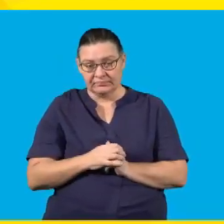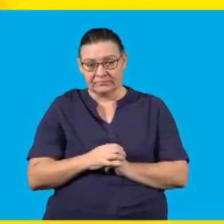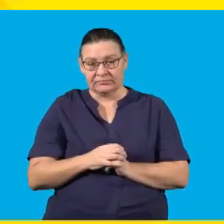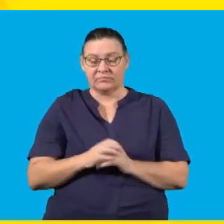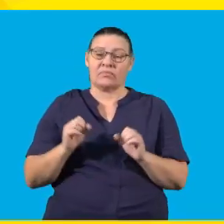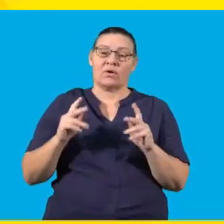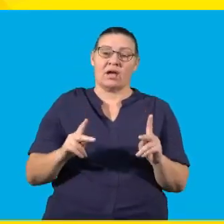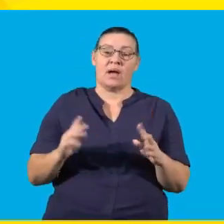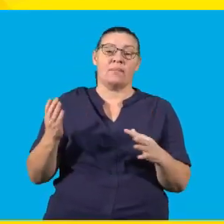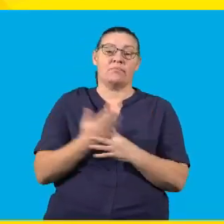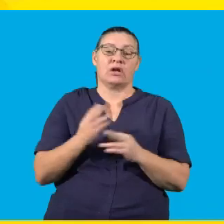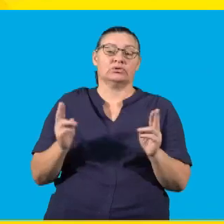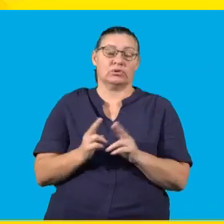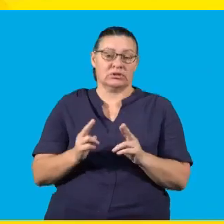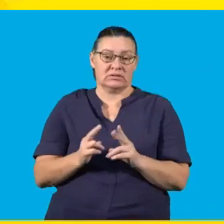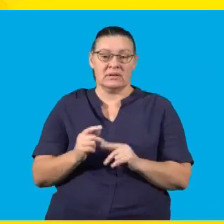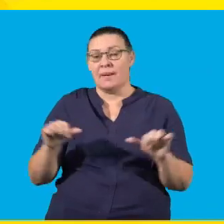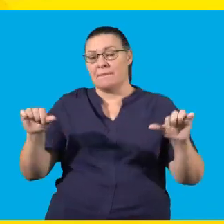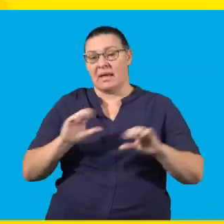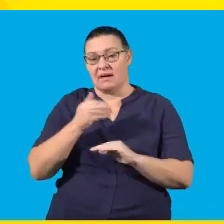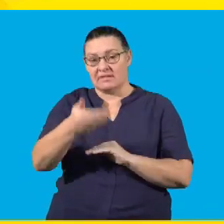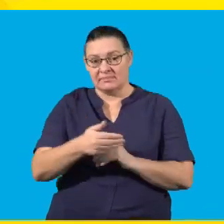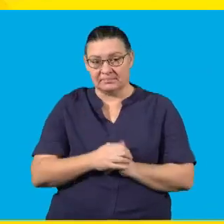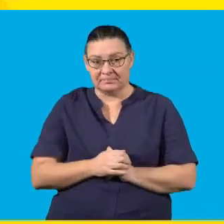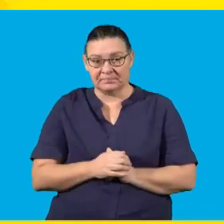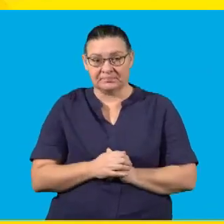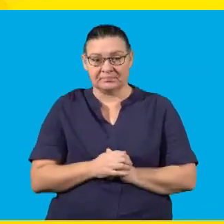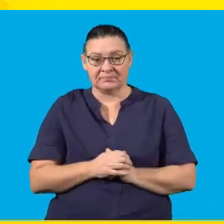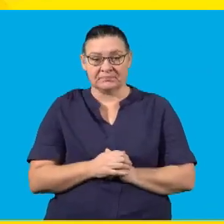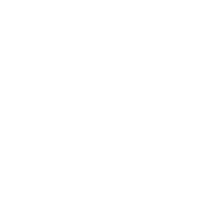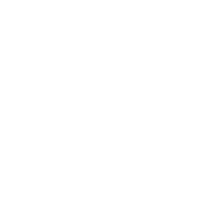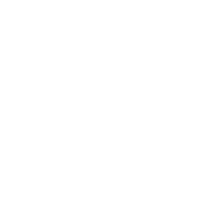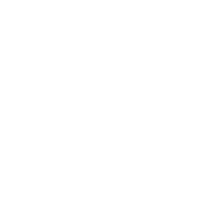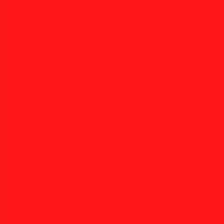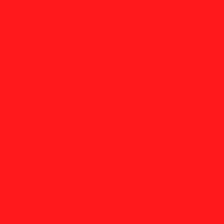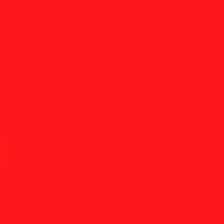degrees. Okay. All right, guys, let's take a quick break and we'll be back after this.